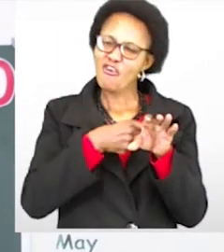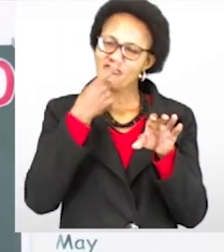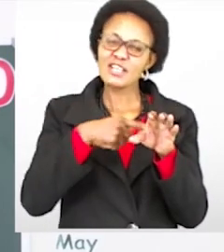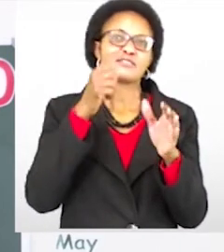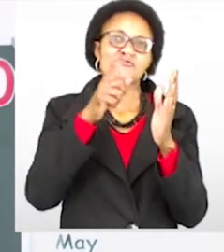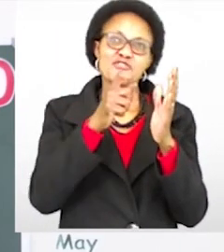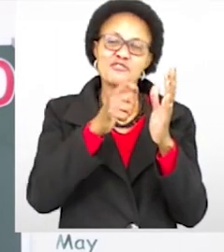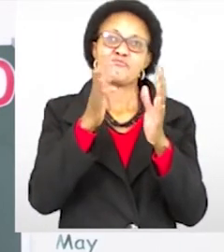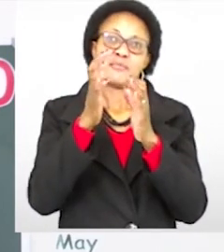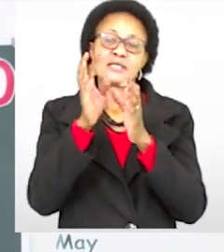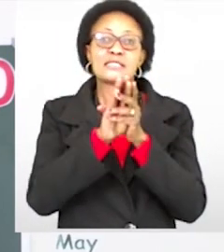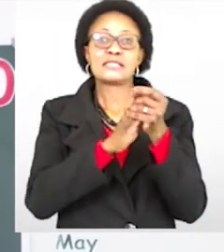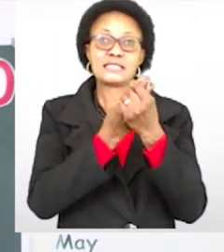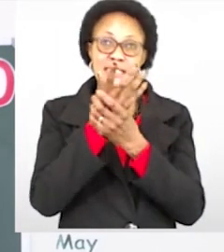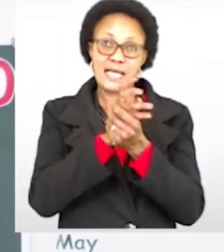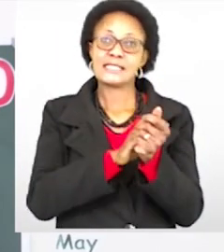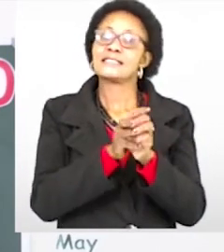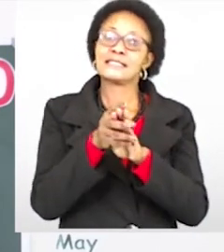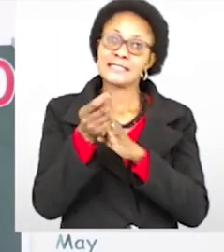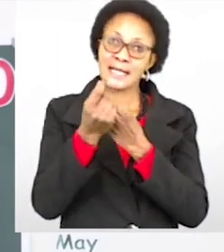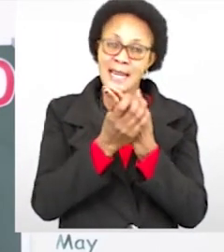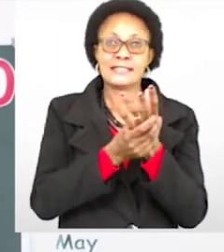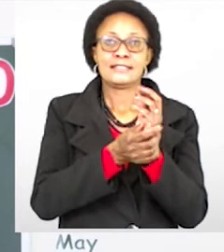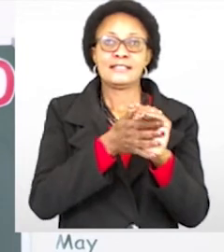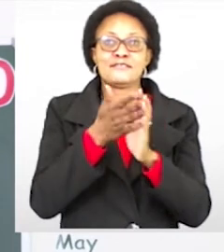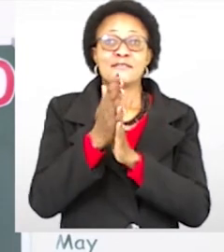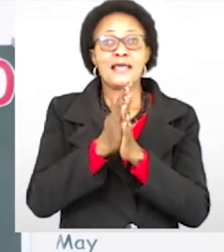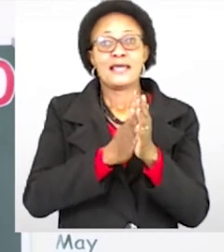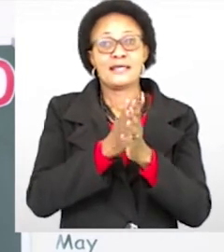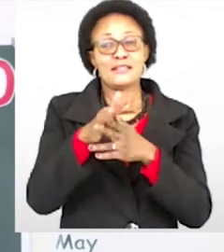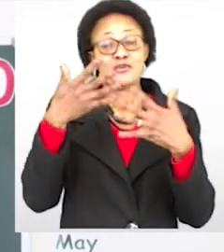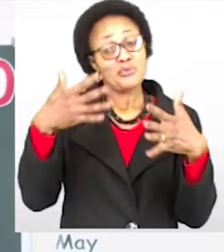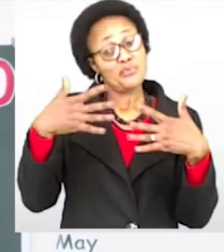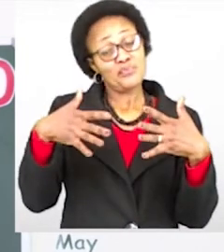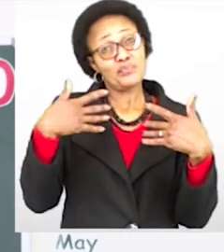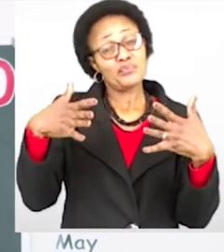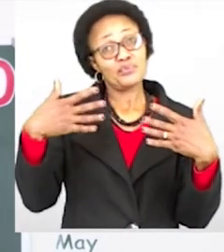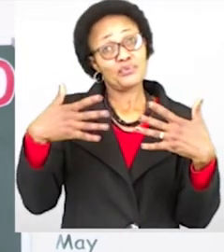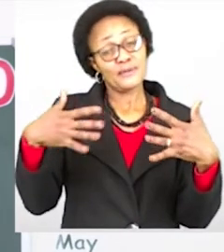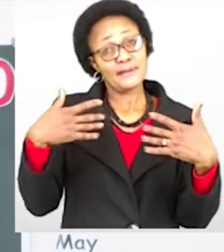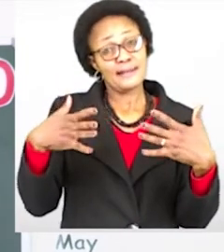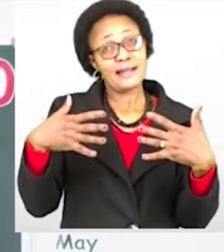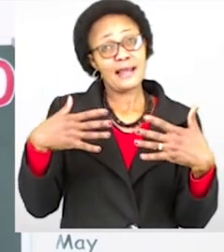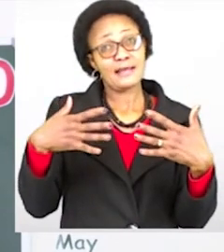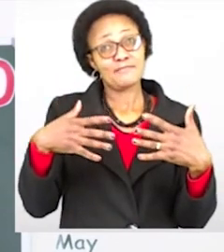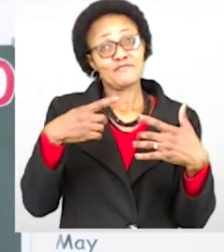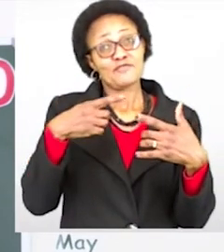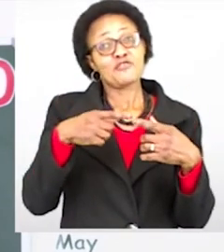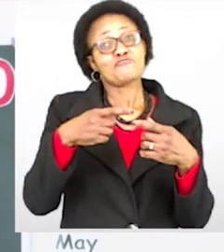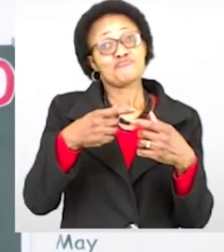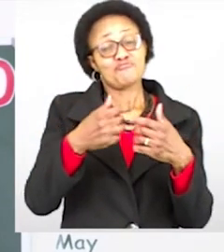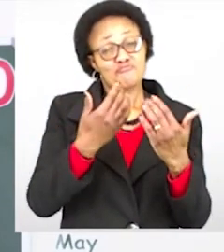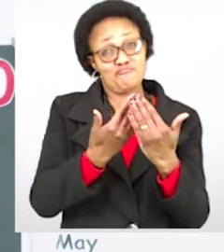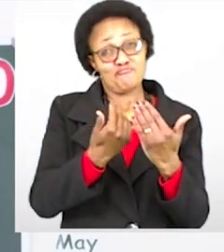you to sanitize your hands. And make sure that your hands are dry before you touch